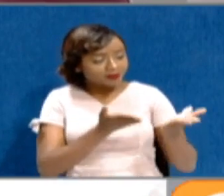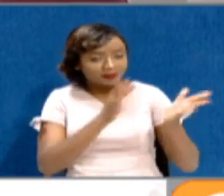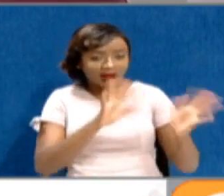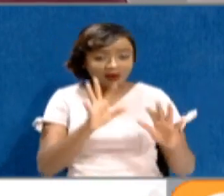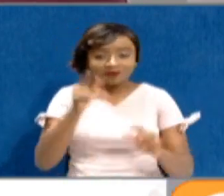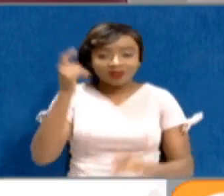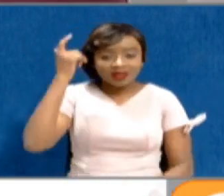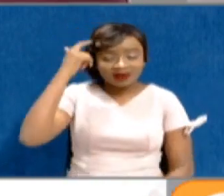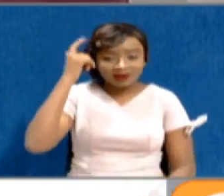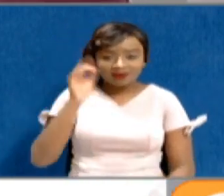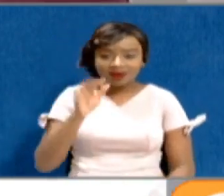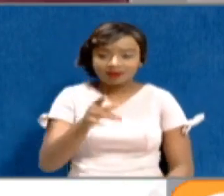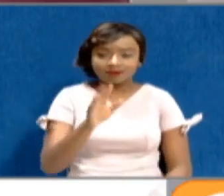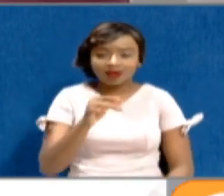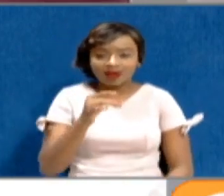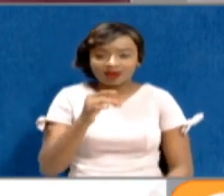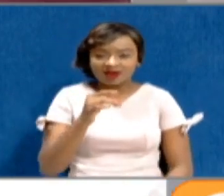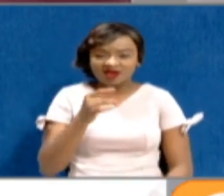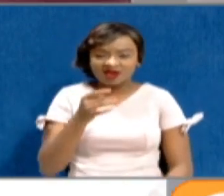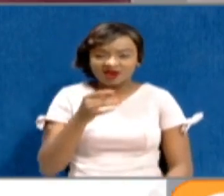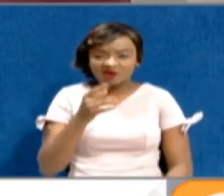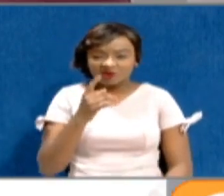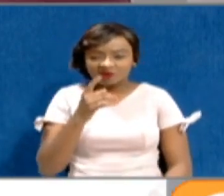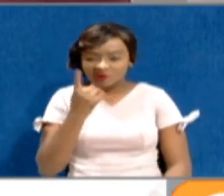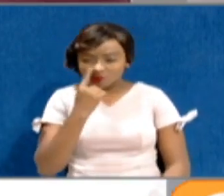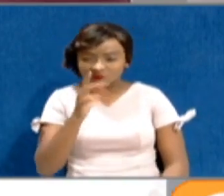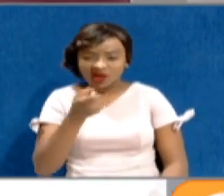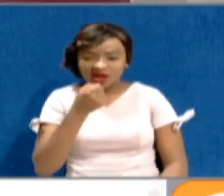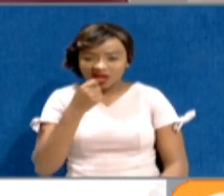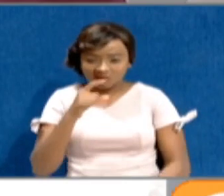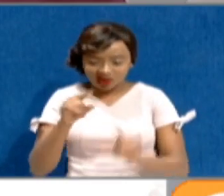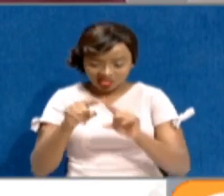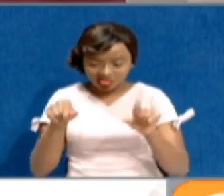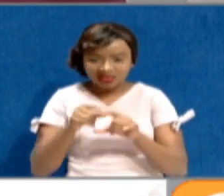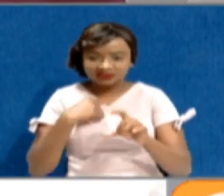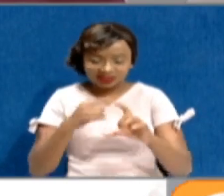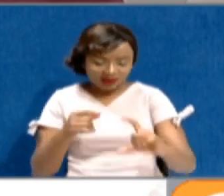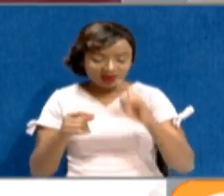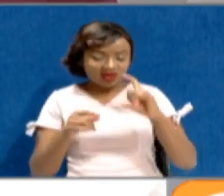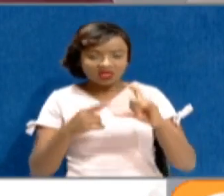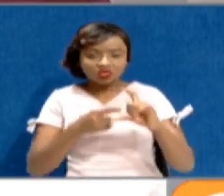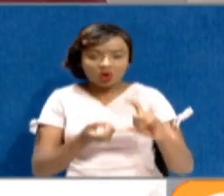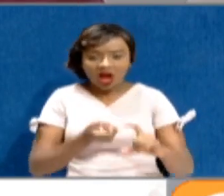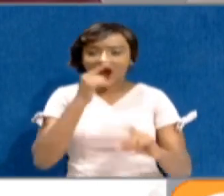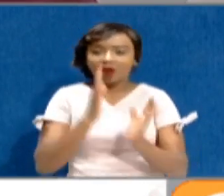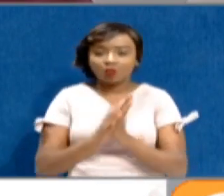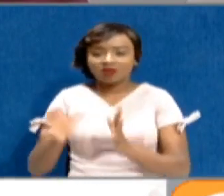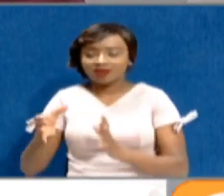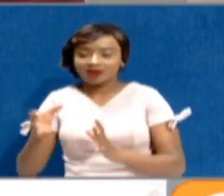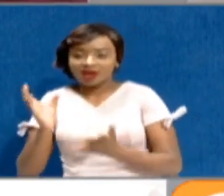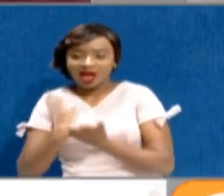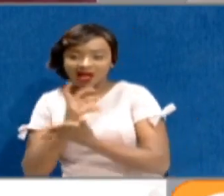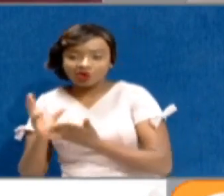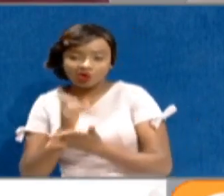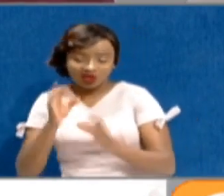know those little inserts you have in your drug boxes and things like that that says, don't take this with alcohol, or if you take this,